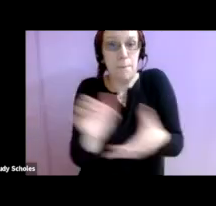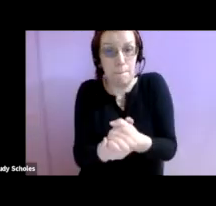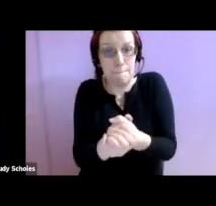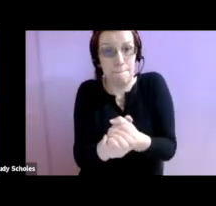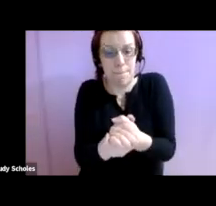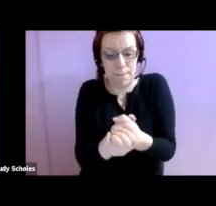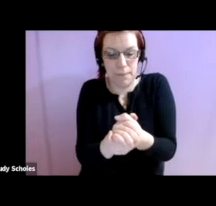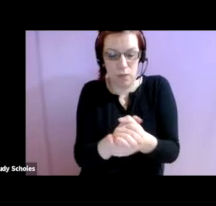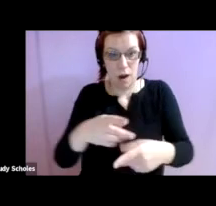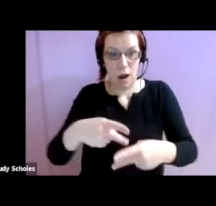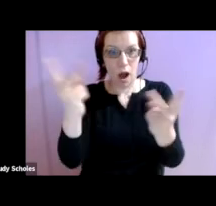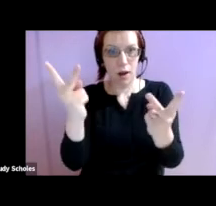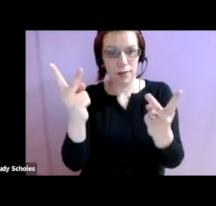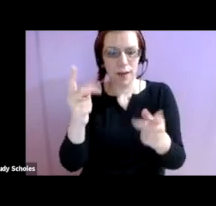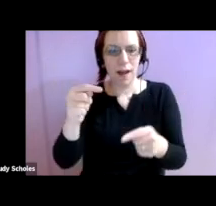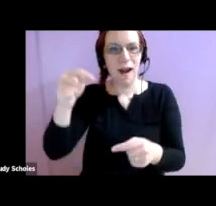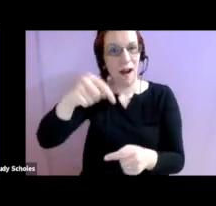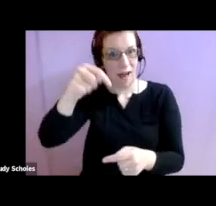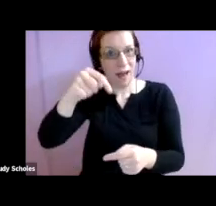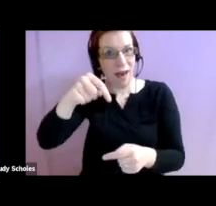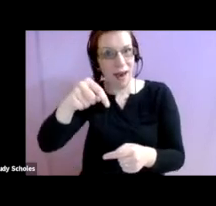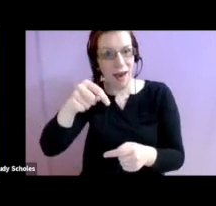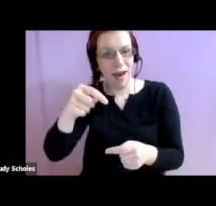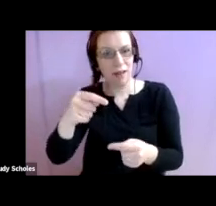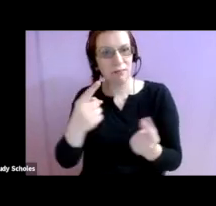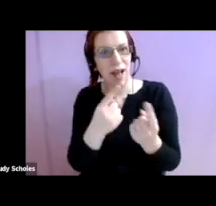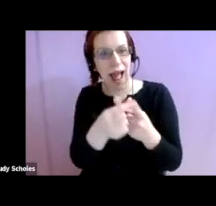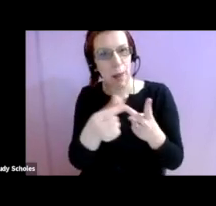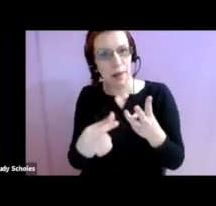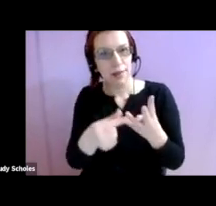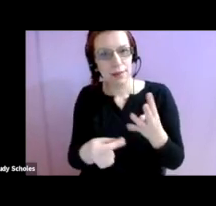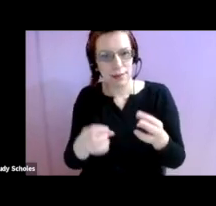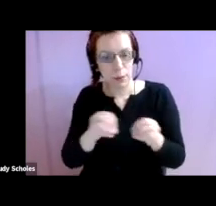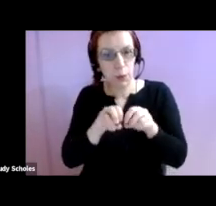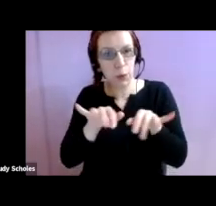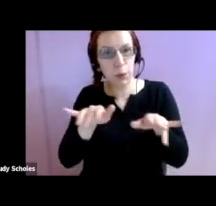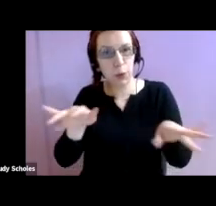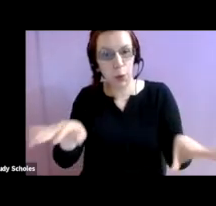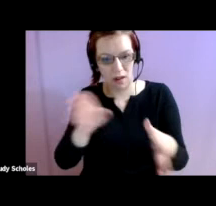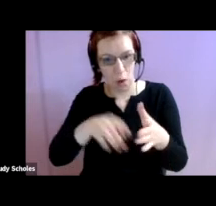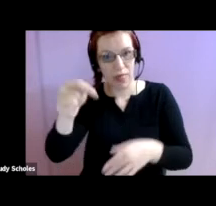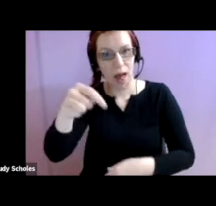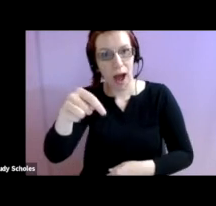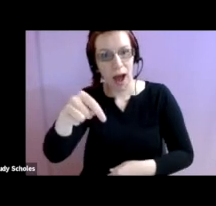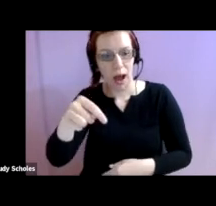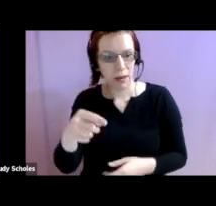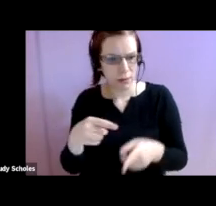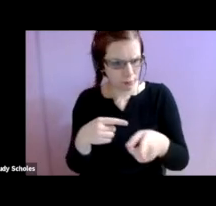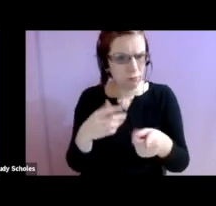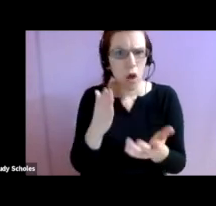some of them are being produced when neutron stars collide. And in particular, I think the ones that caught people's imagination with platinum and